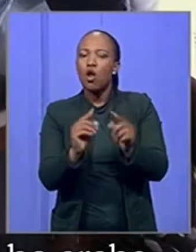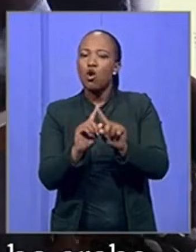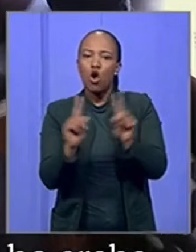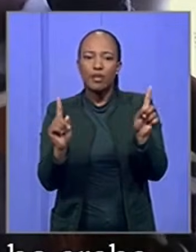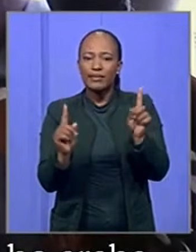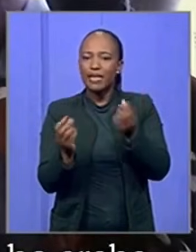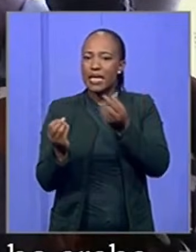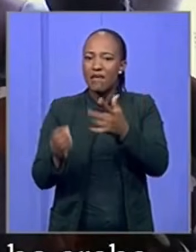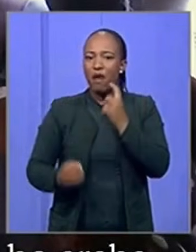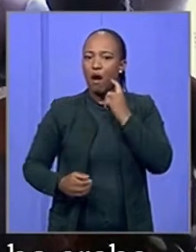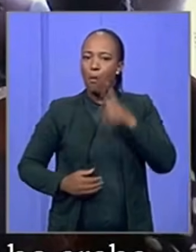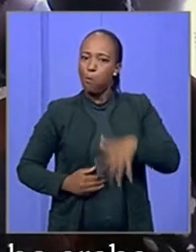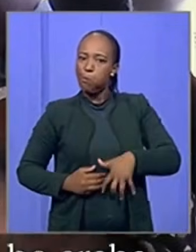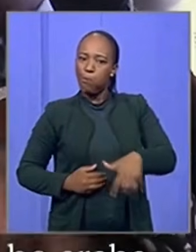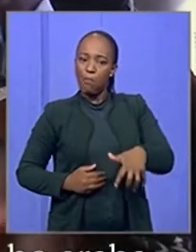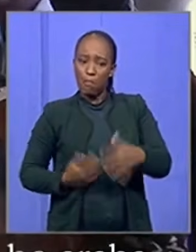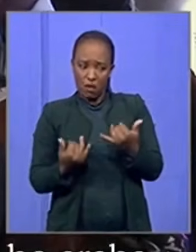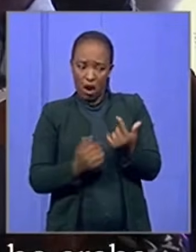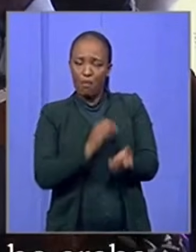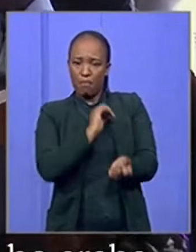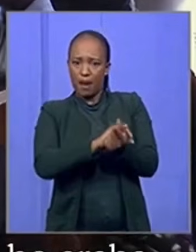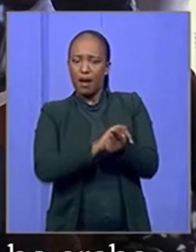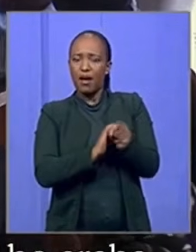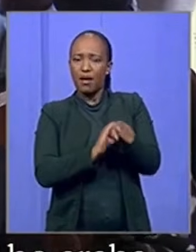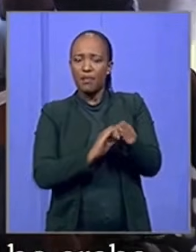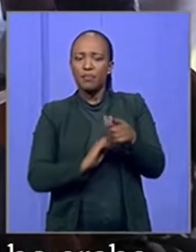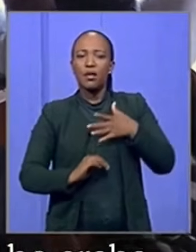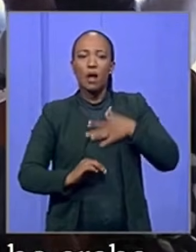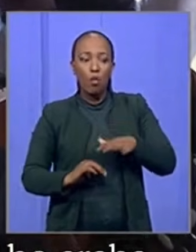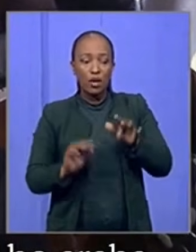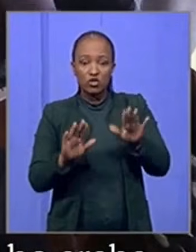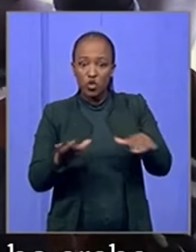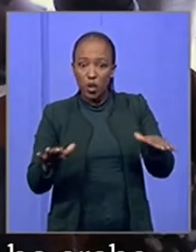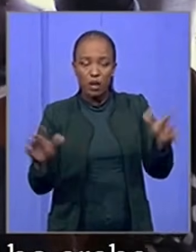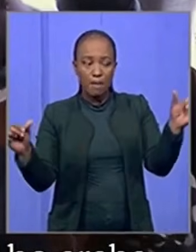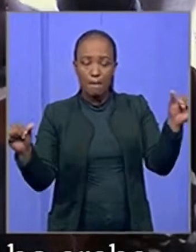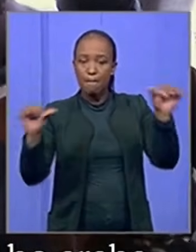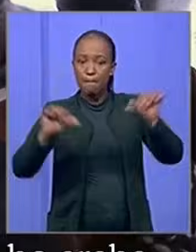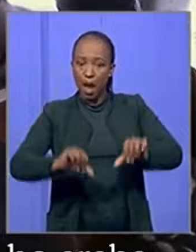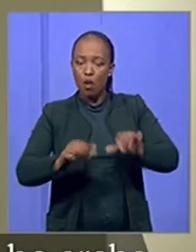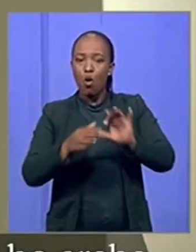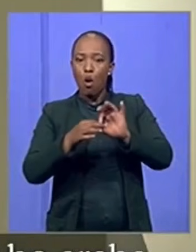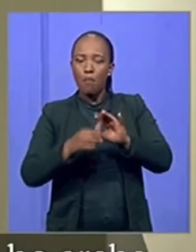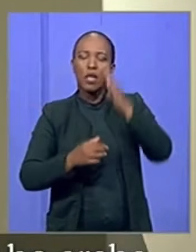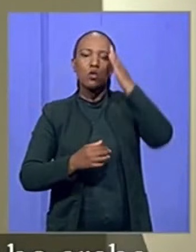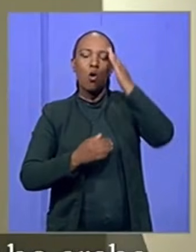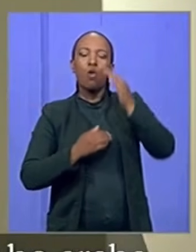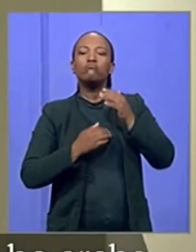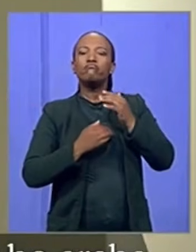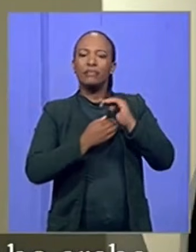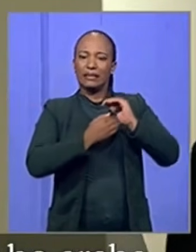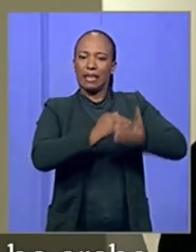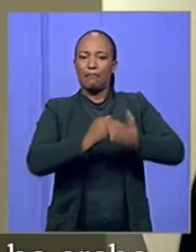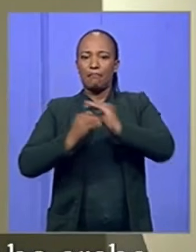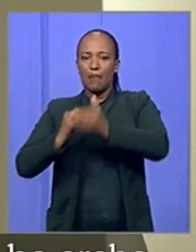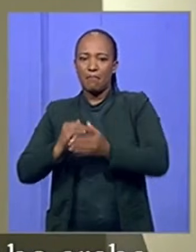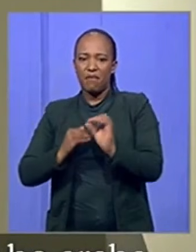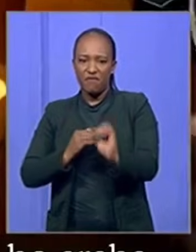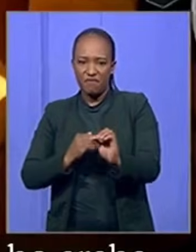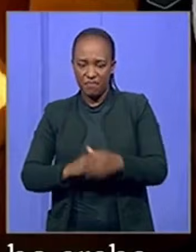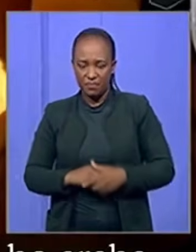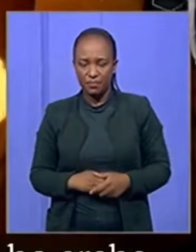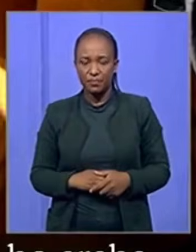which is what's happening. I want my children to come back home knowing they are safe from sexual predators. Kaoleleng lefapha la thuto le